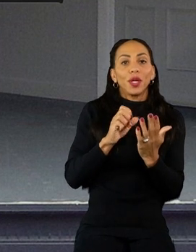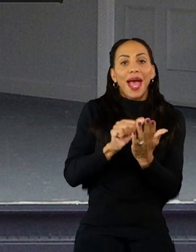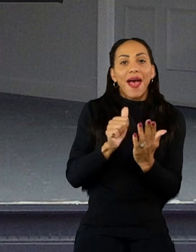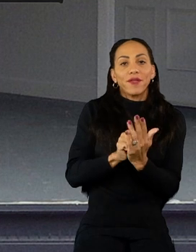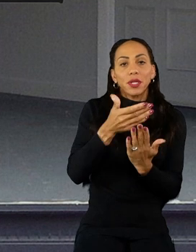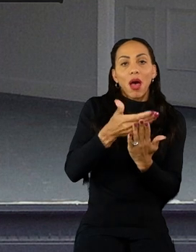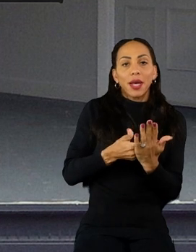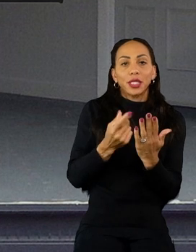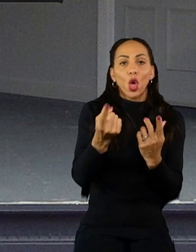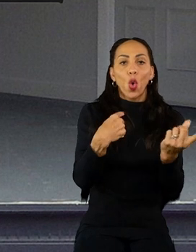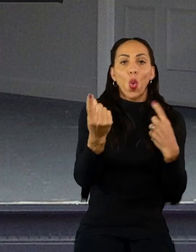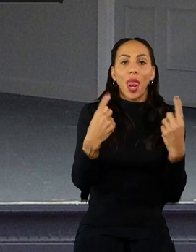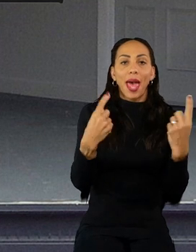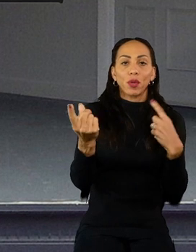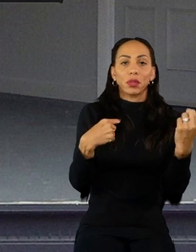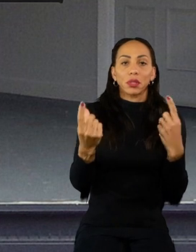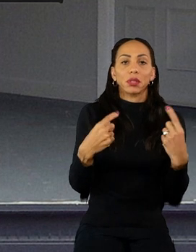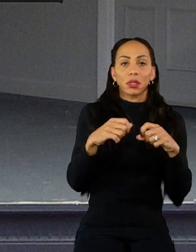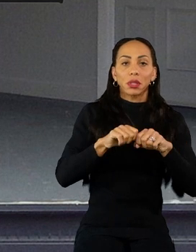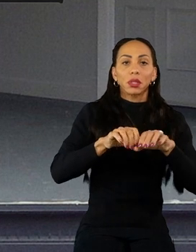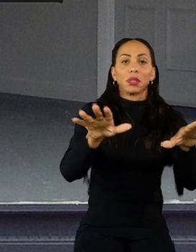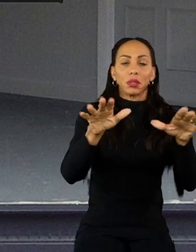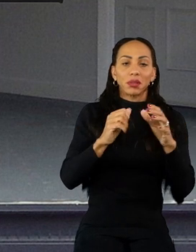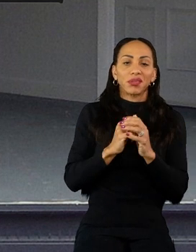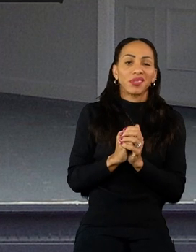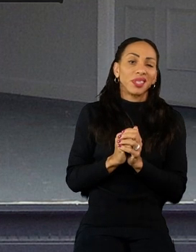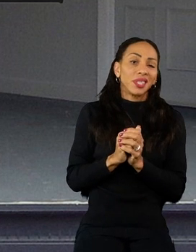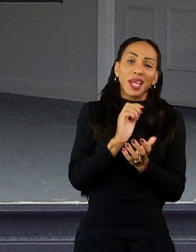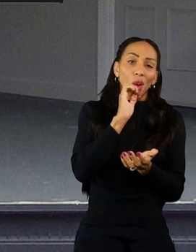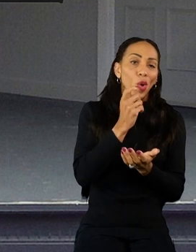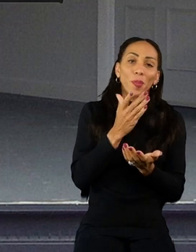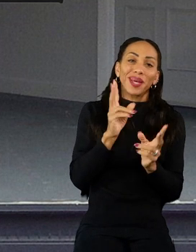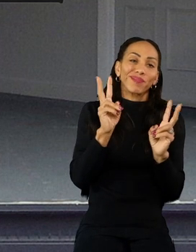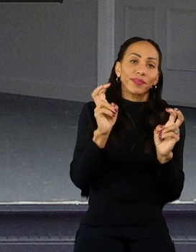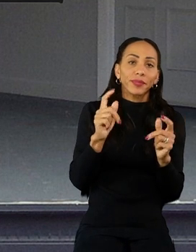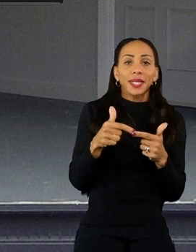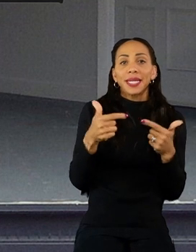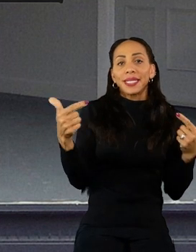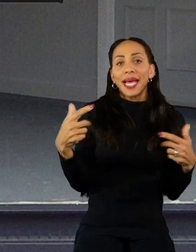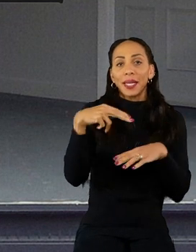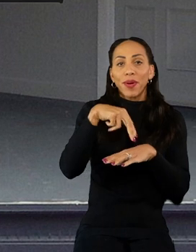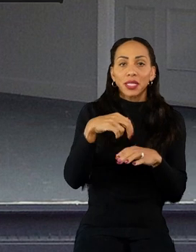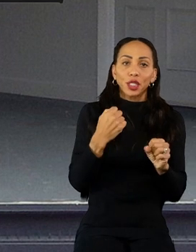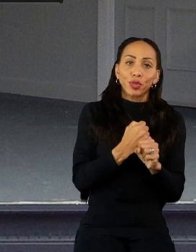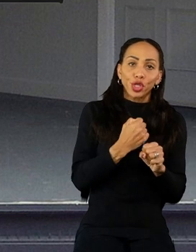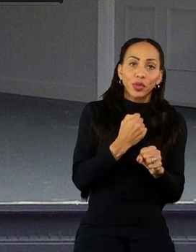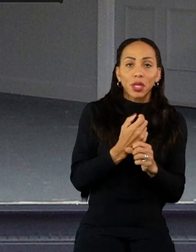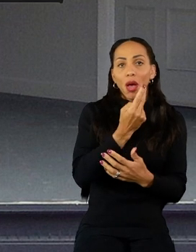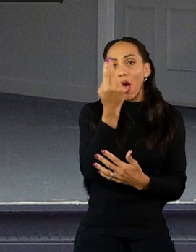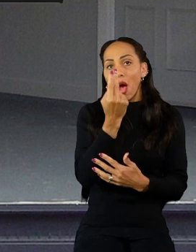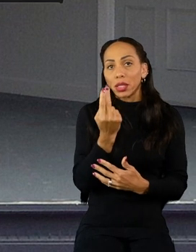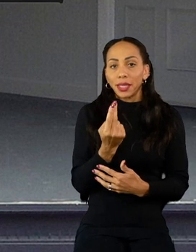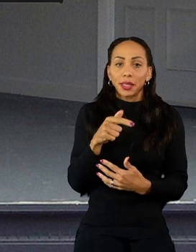you're going to put a call. Obviously, you want to put a call out, but I think in some ways it's got to be a kind of very sort of